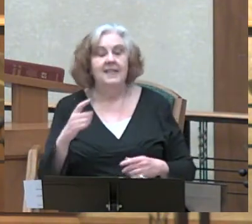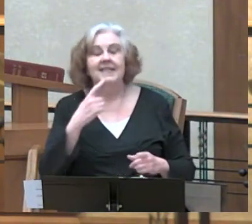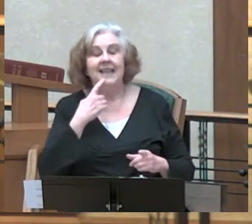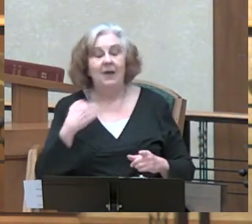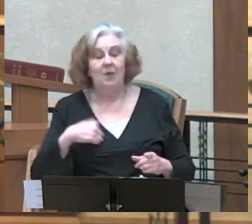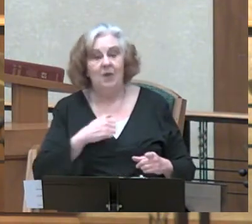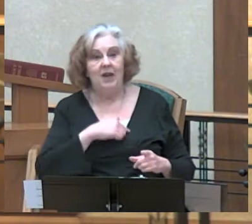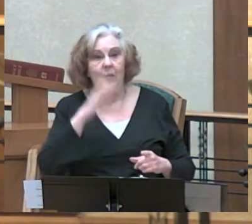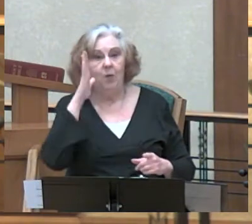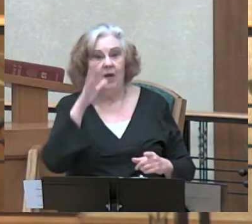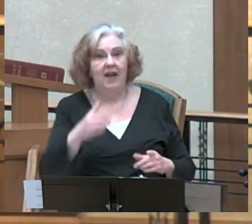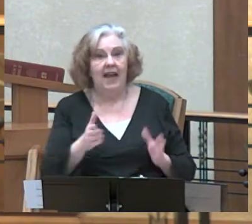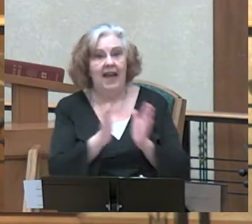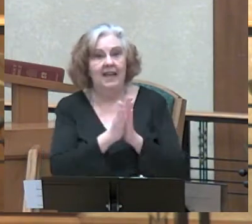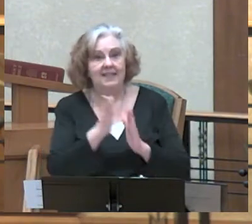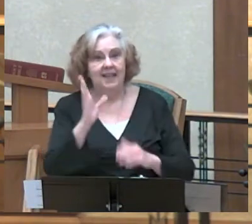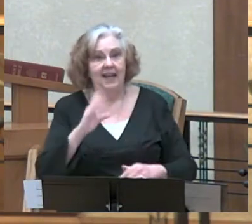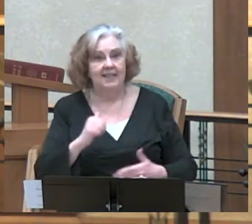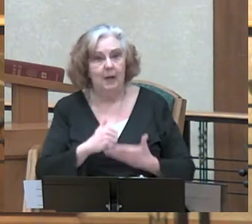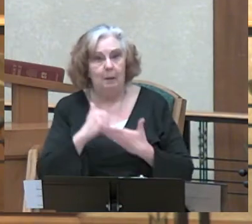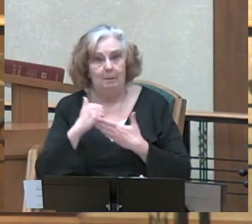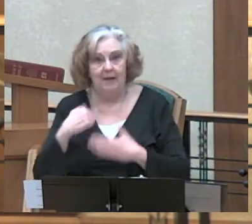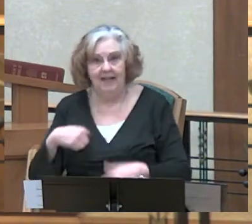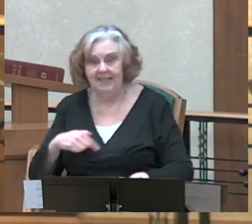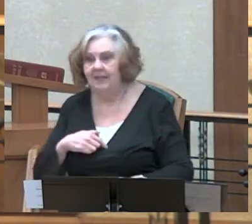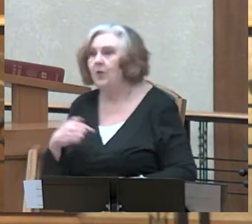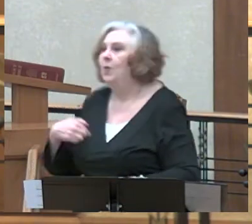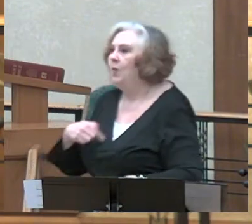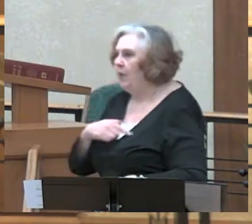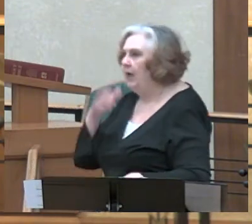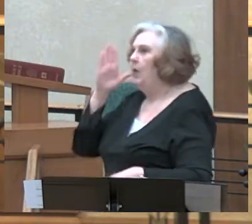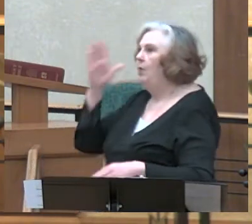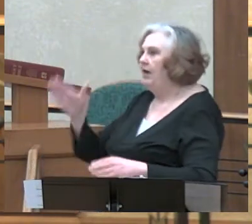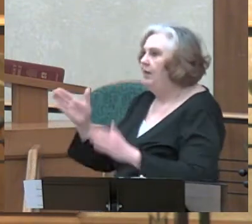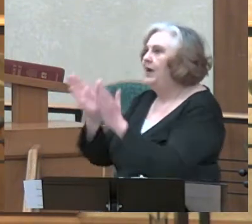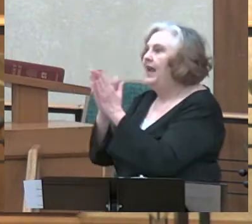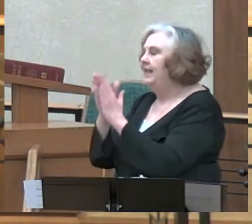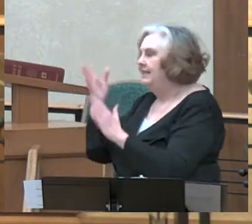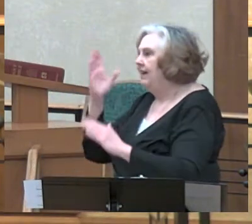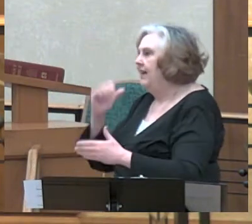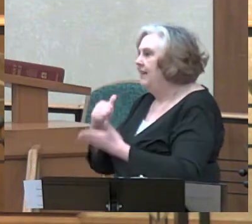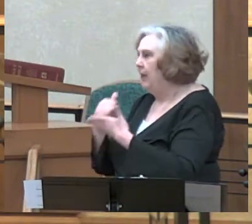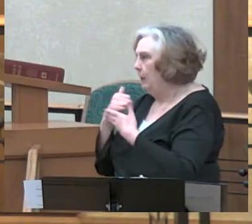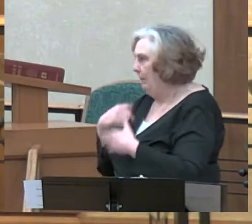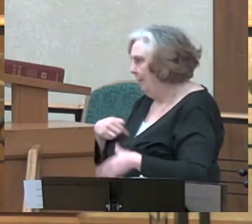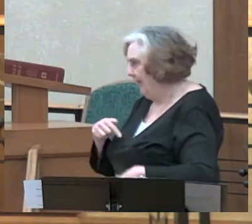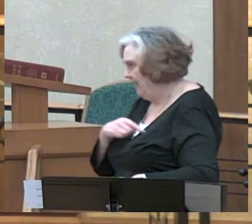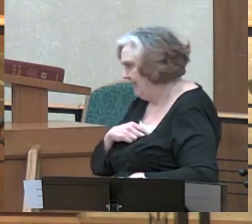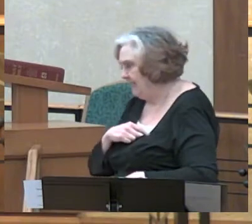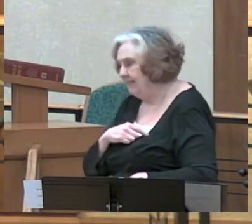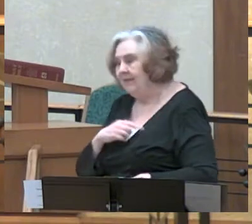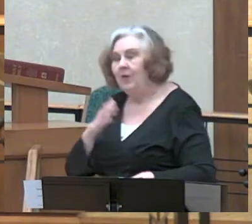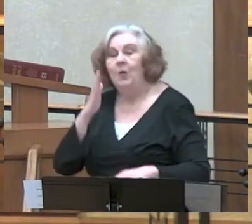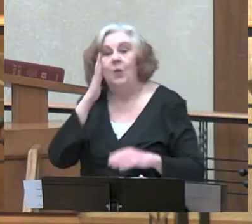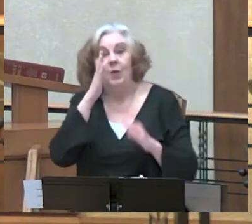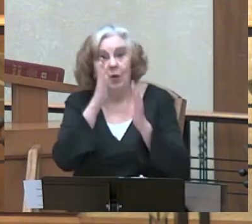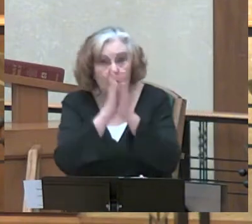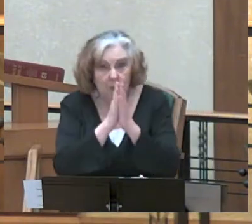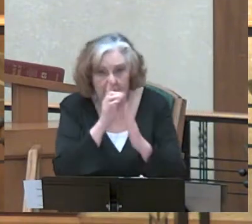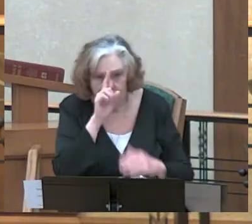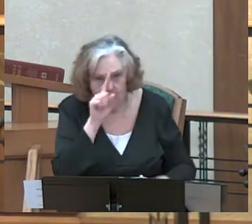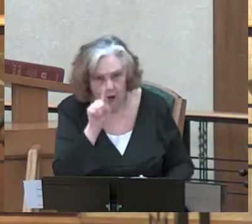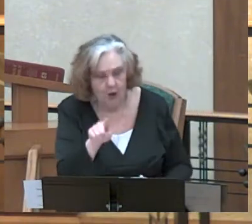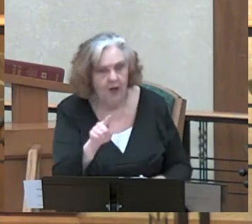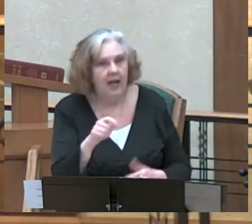ask God to help us. We will, and we ask God to help us. Will you pray for her, help and